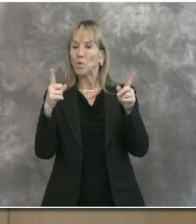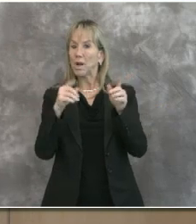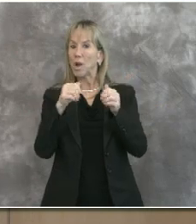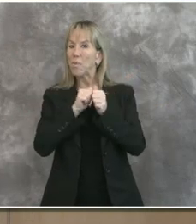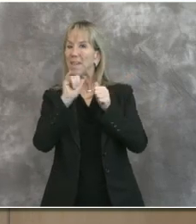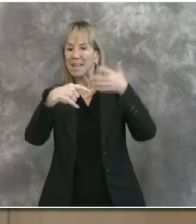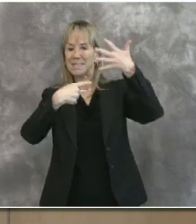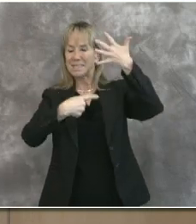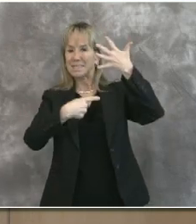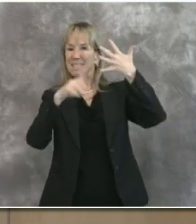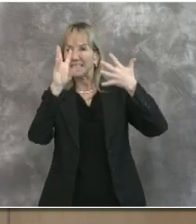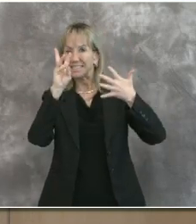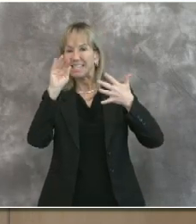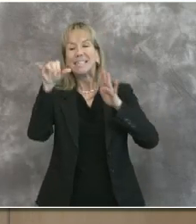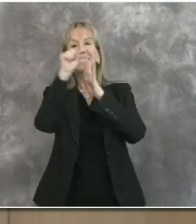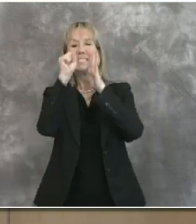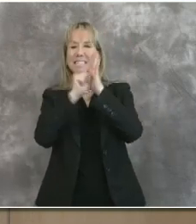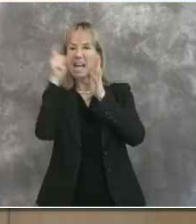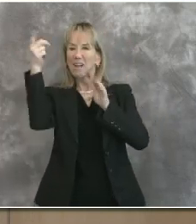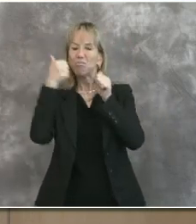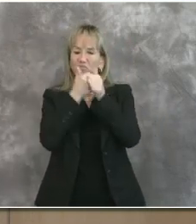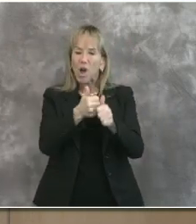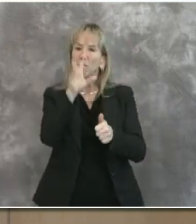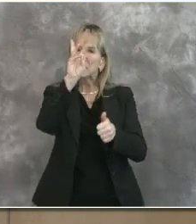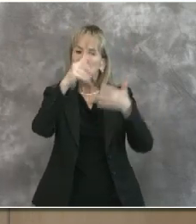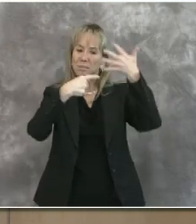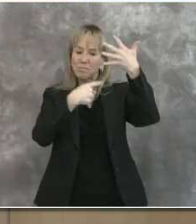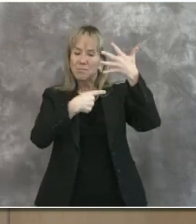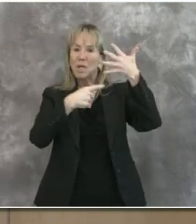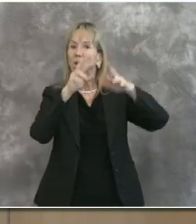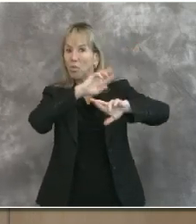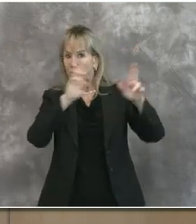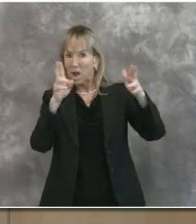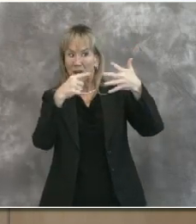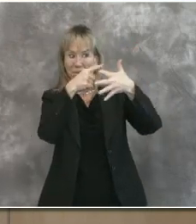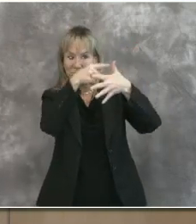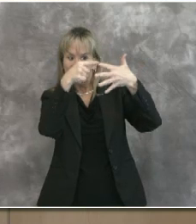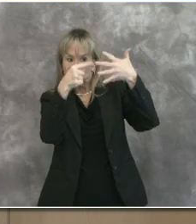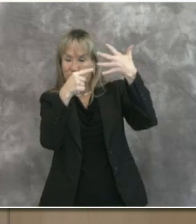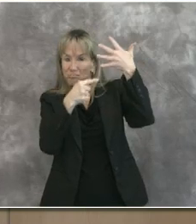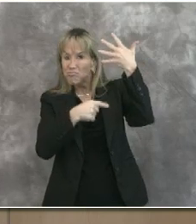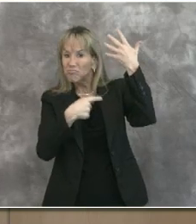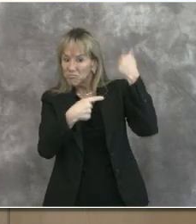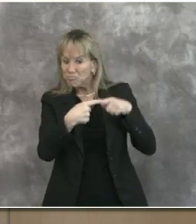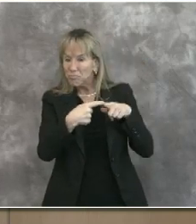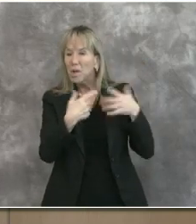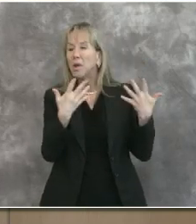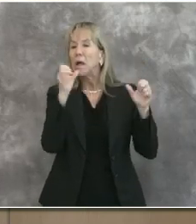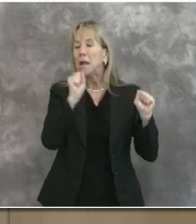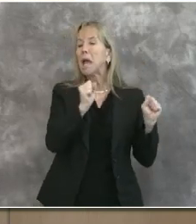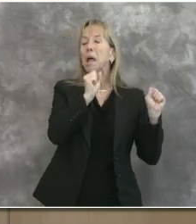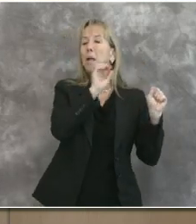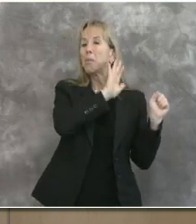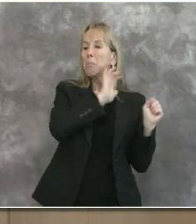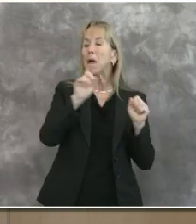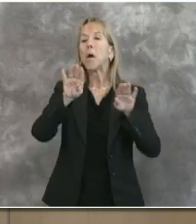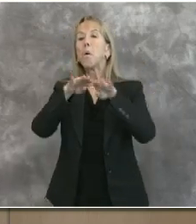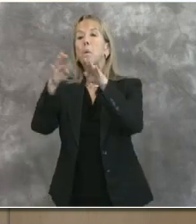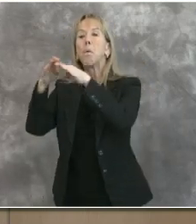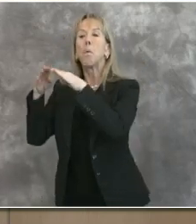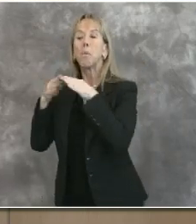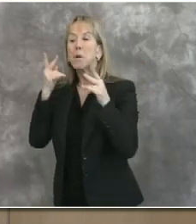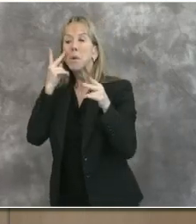6 key areas that the state is using to guide and prepare for a potential easing in the future. Today in particular, they